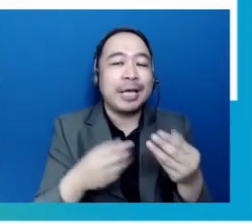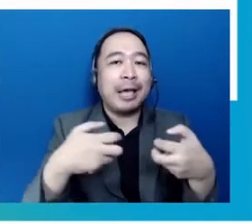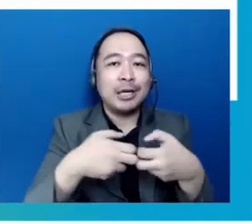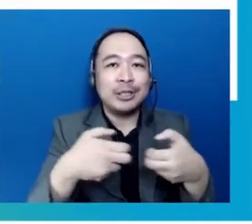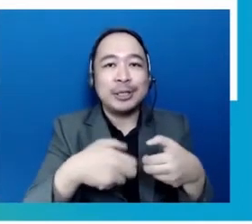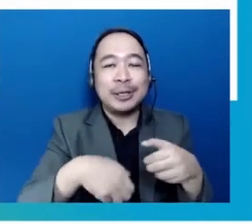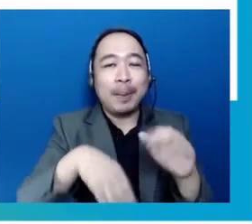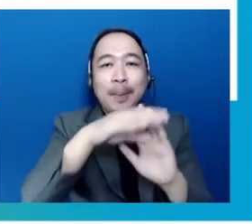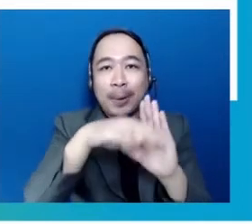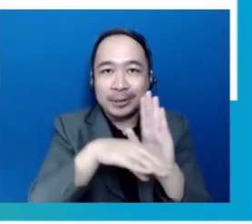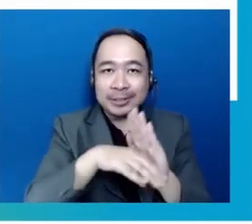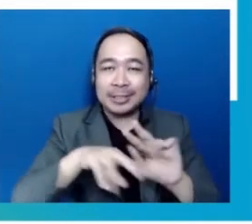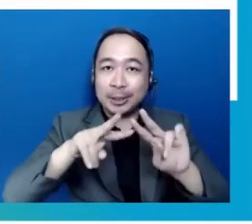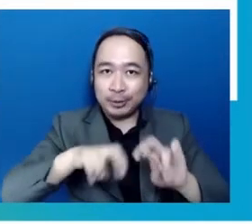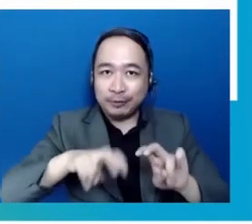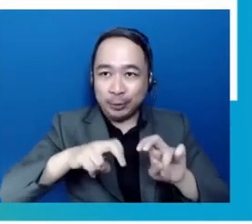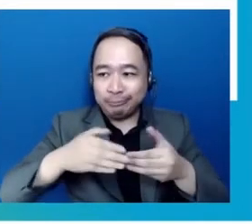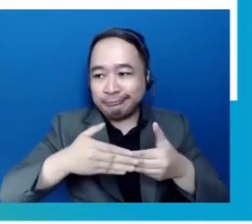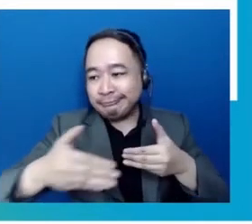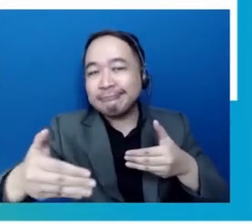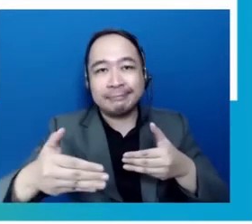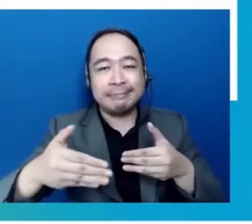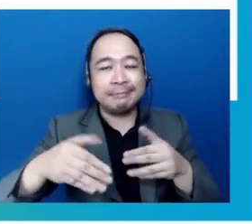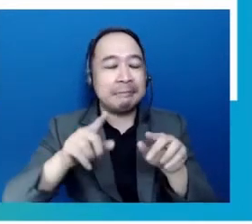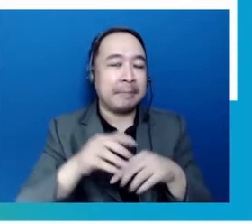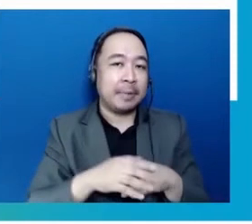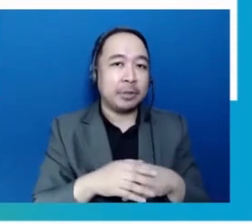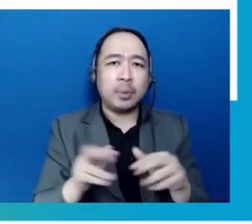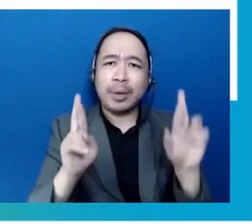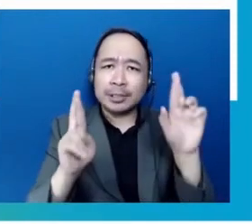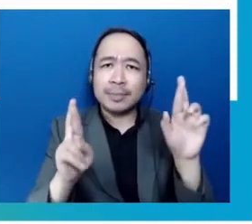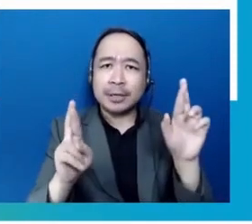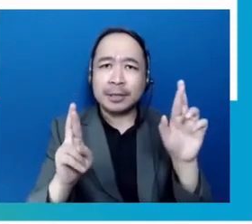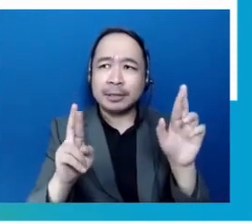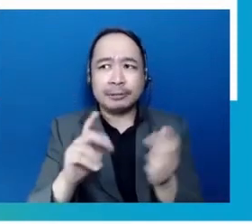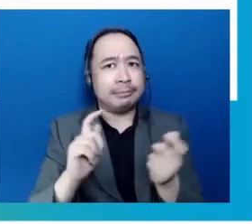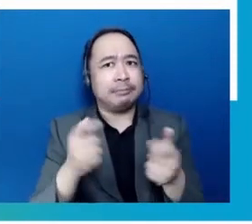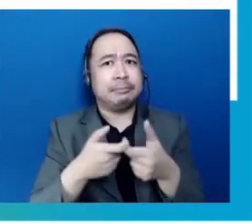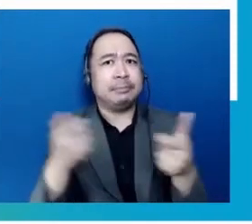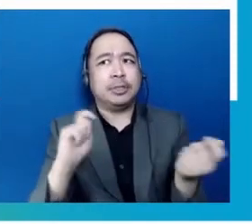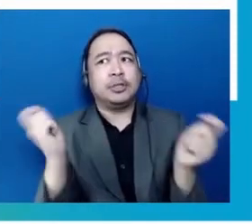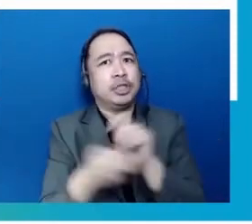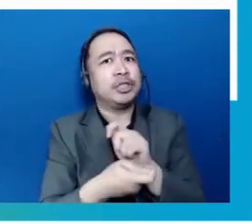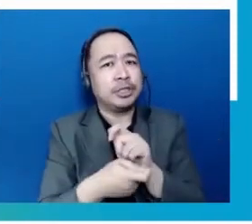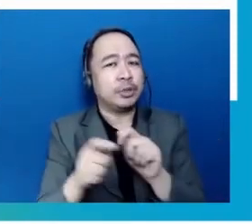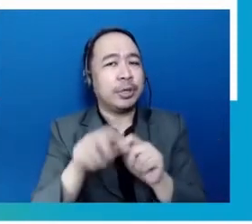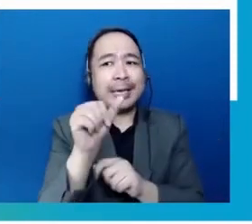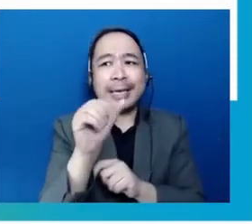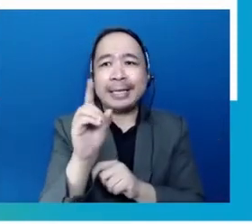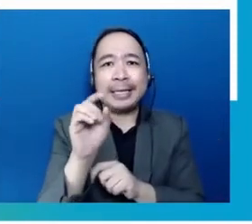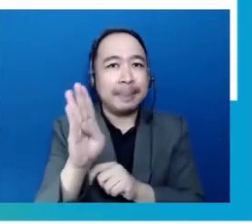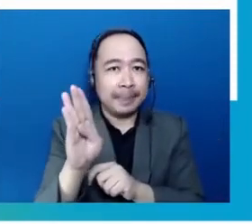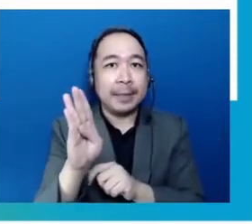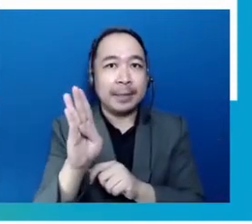in the coming months. And also we expect some radical changes in the ADB's view moving